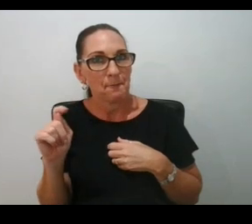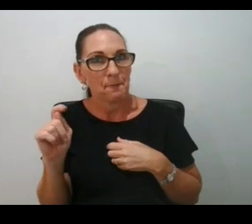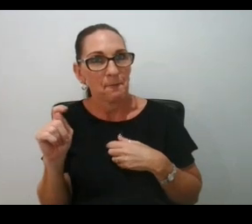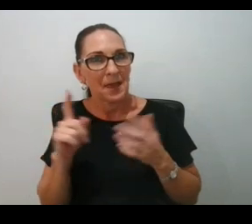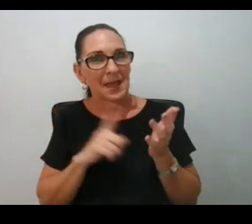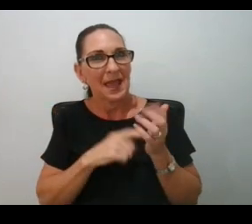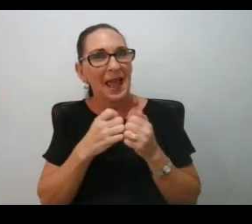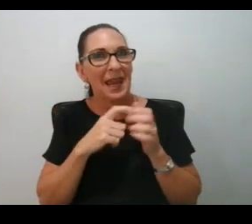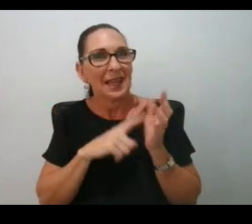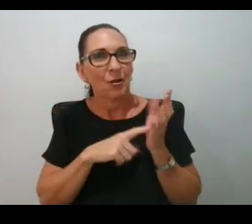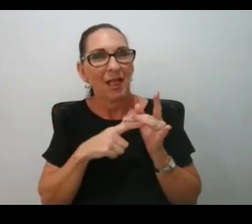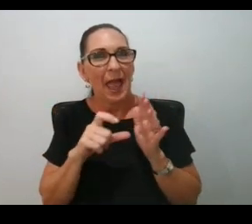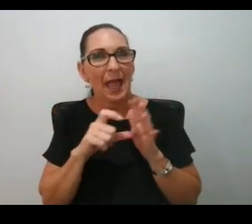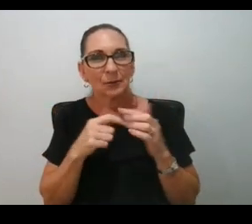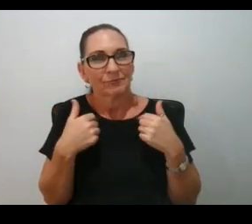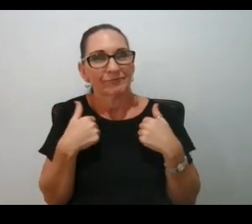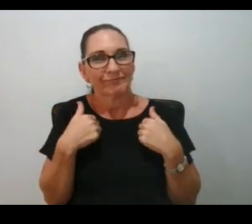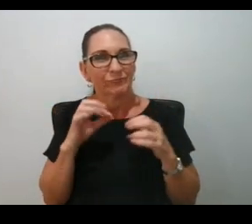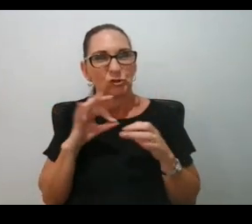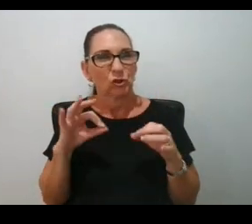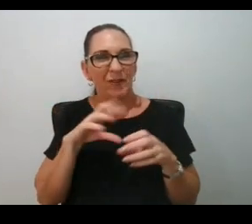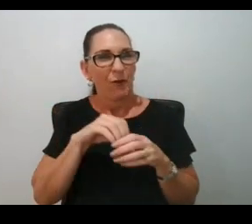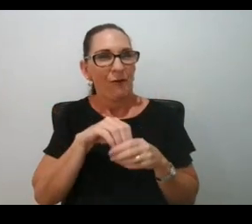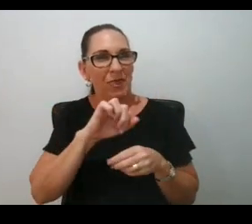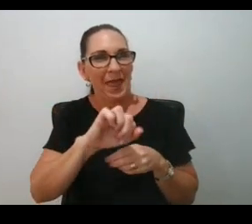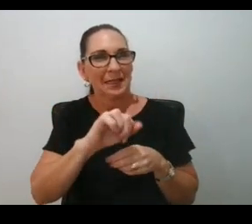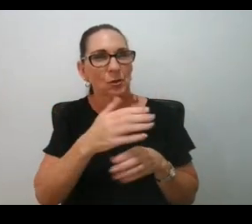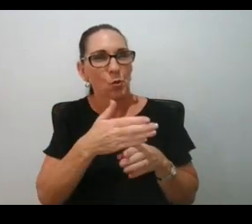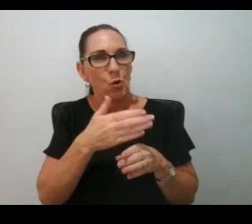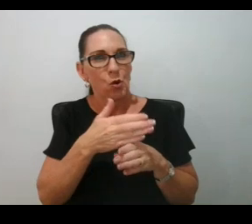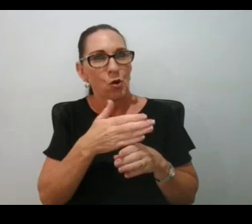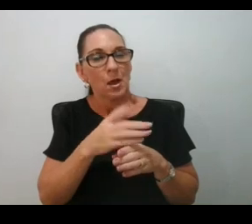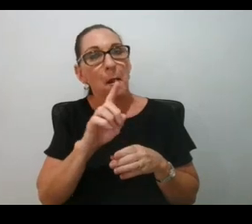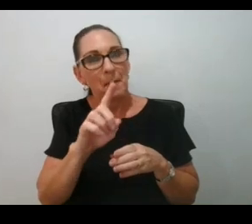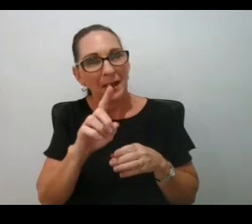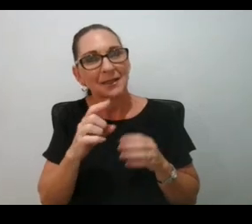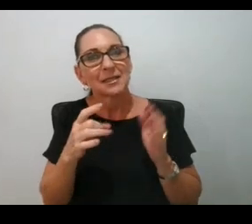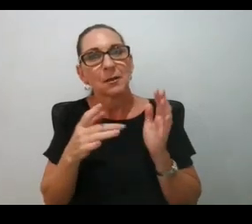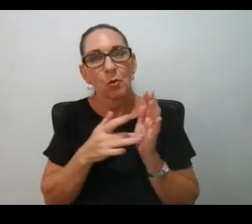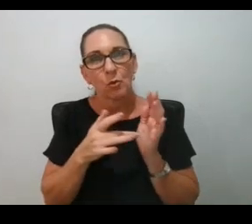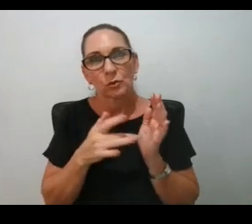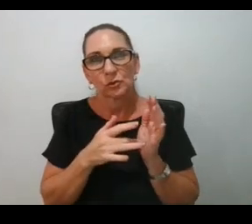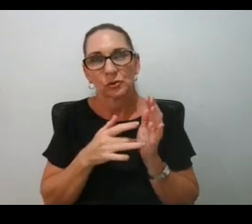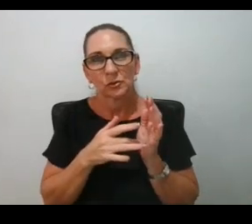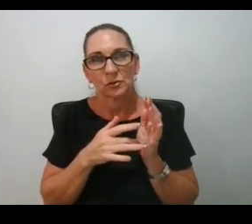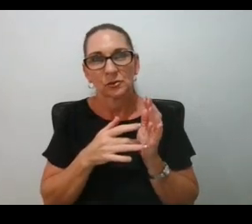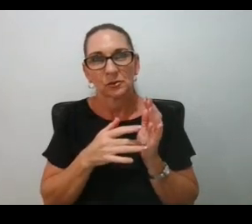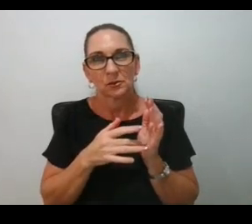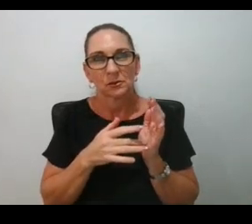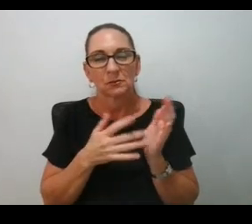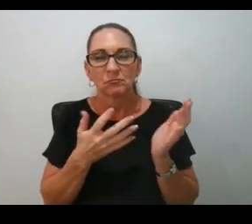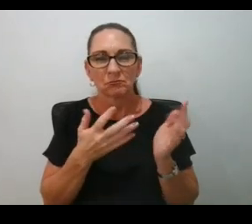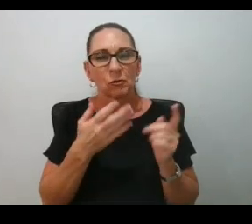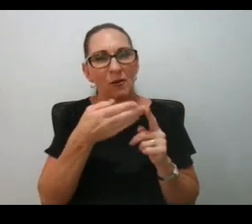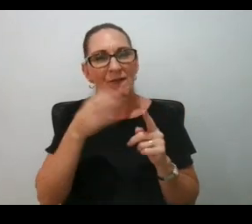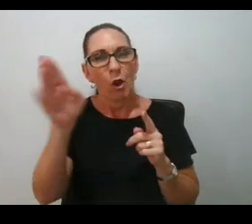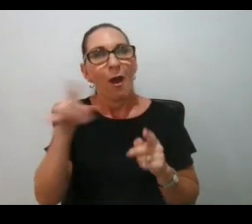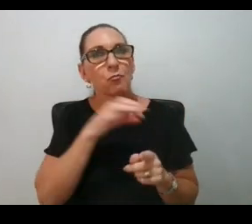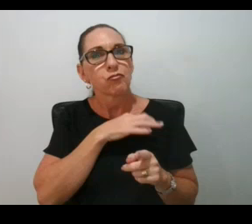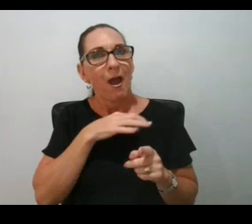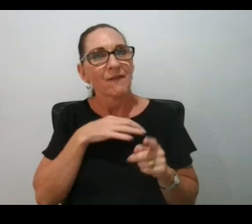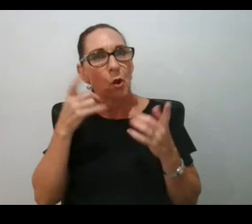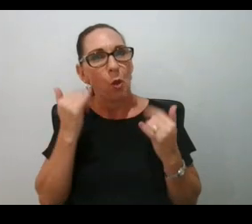sort of work, but it's always important to still refer them to a private lawyer who can at least explore